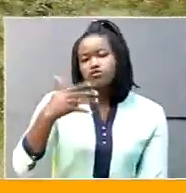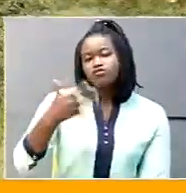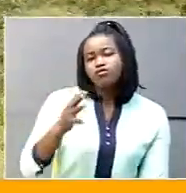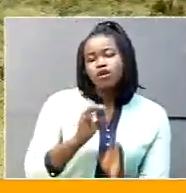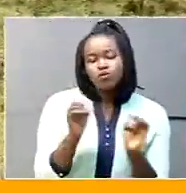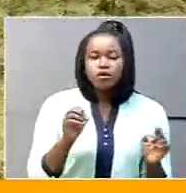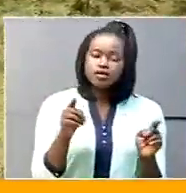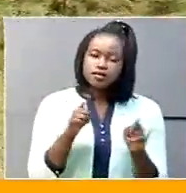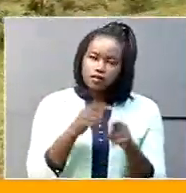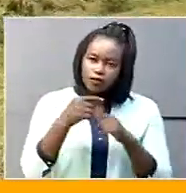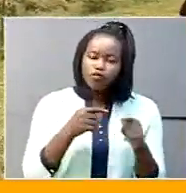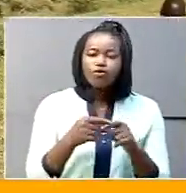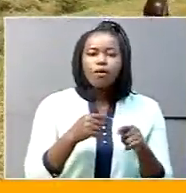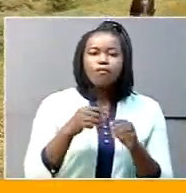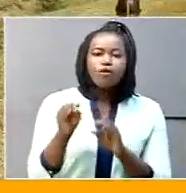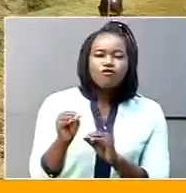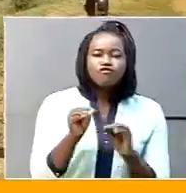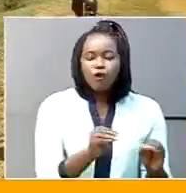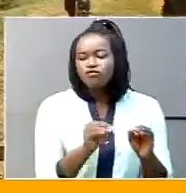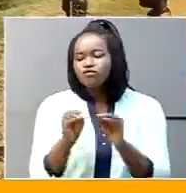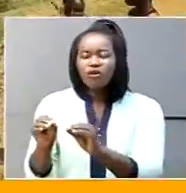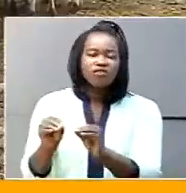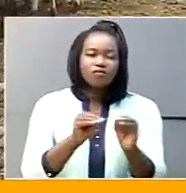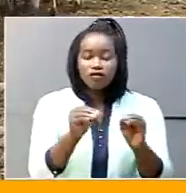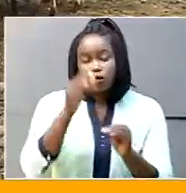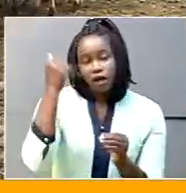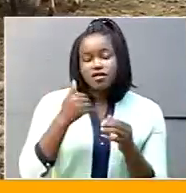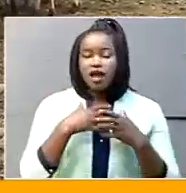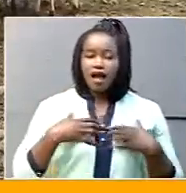motivates them to move from one place to another to feed their livestock.